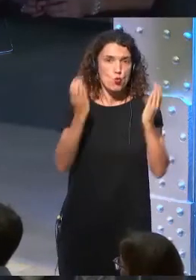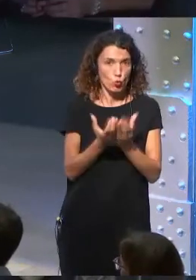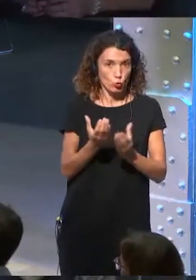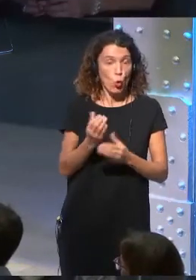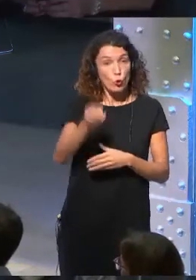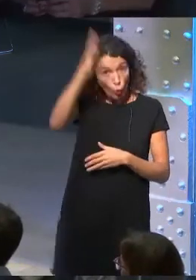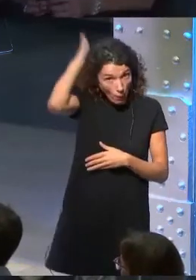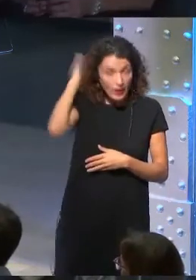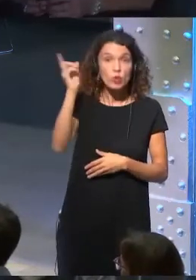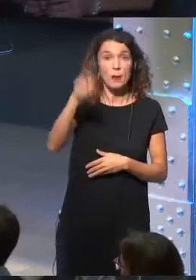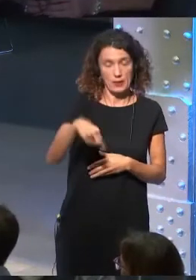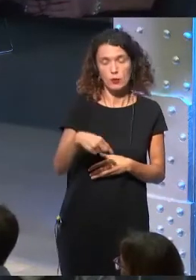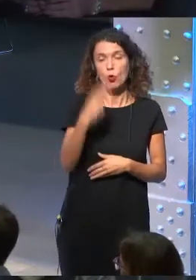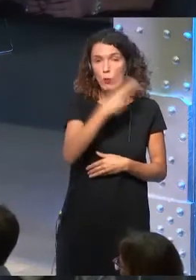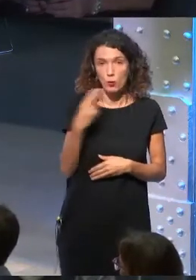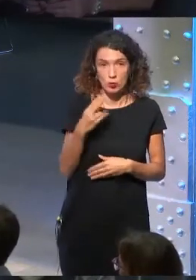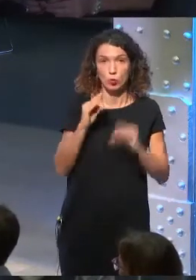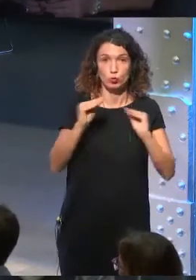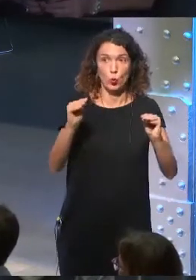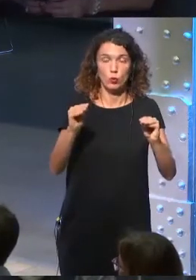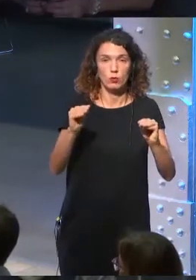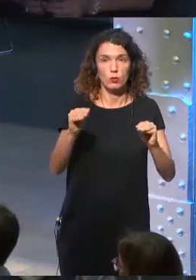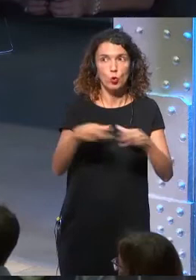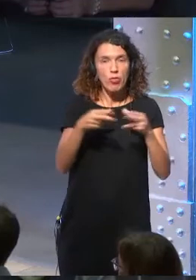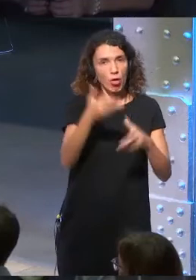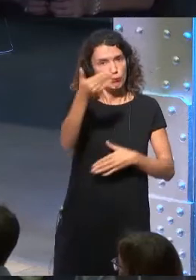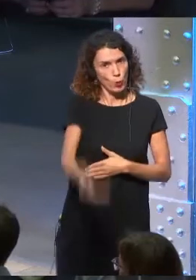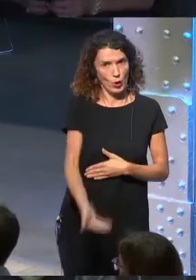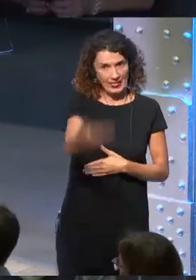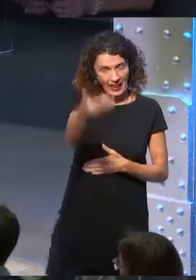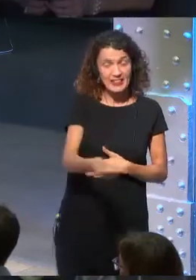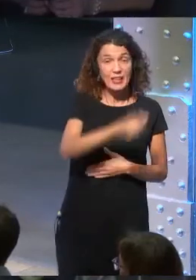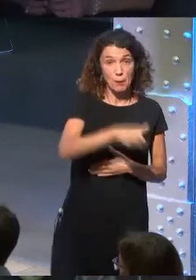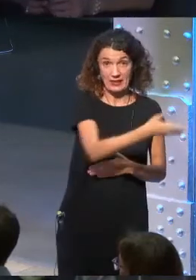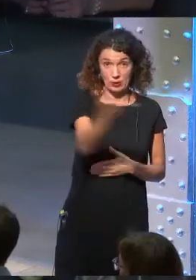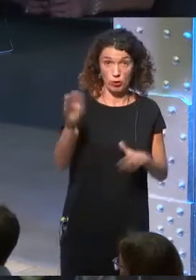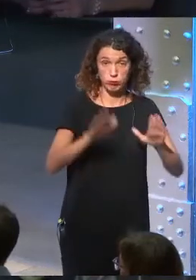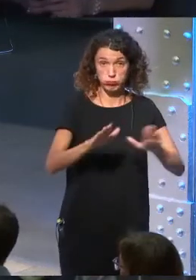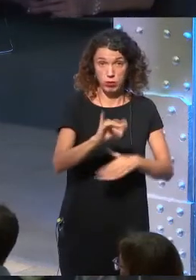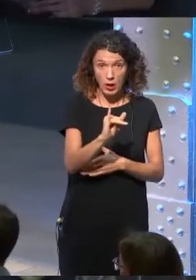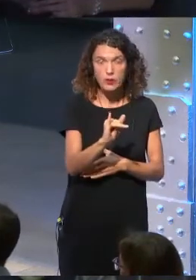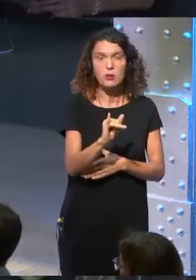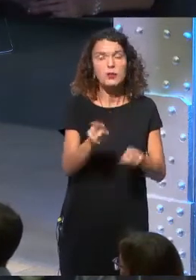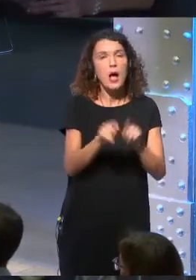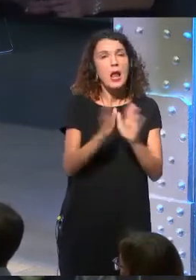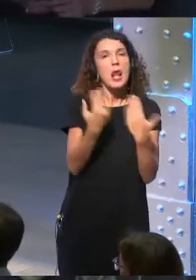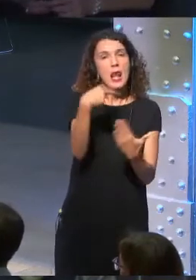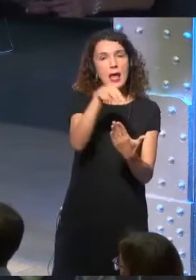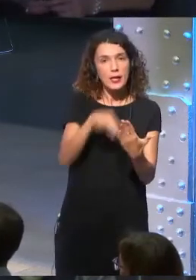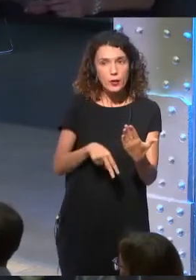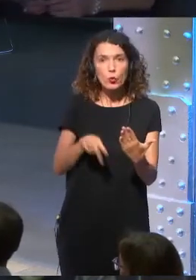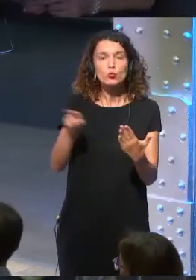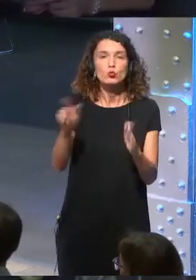the Roman world, and we have to be thankful for that. Many of the people here